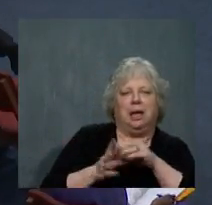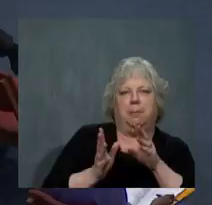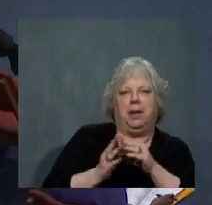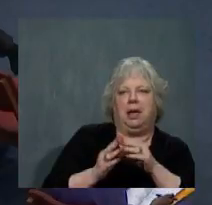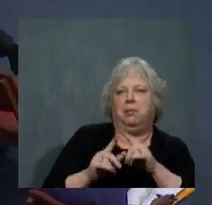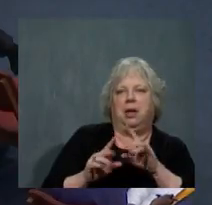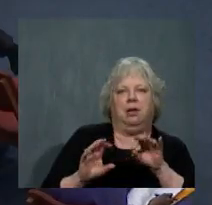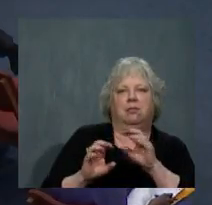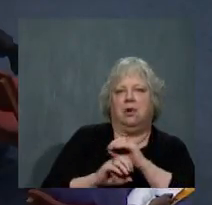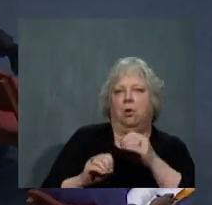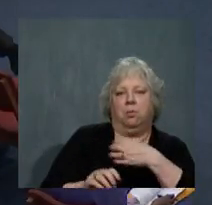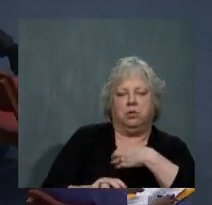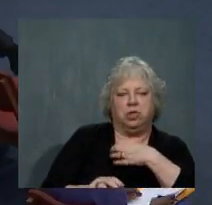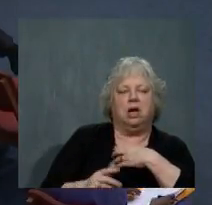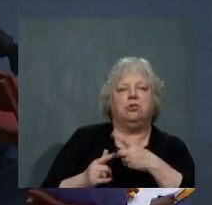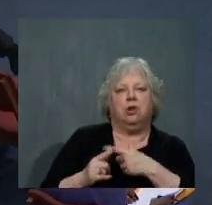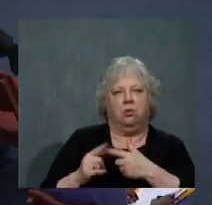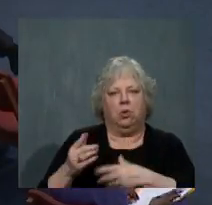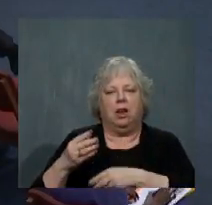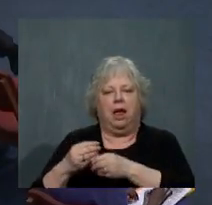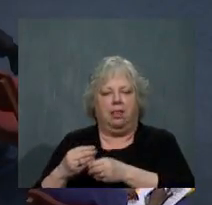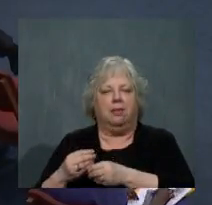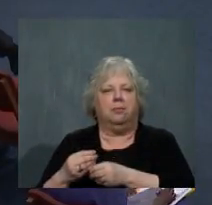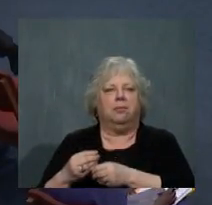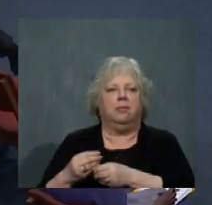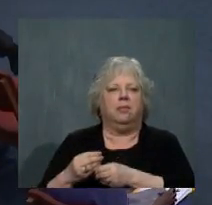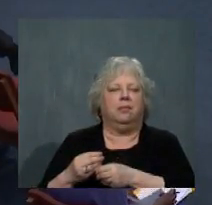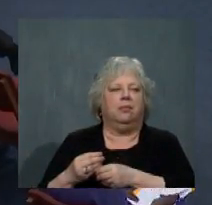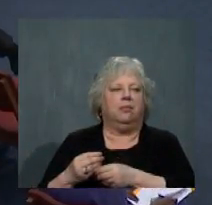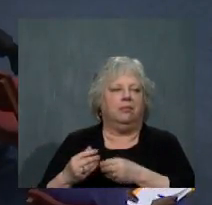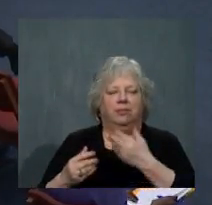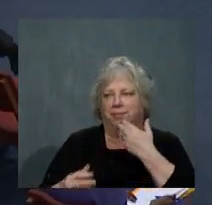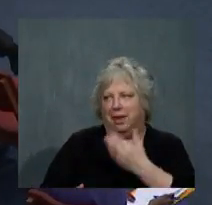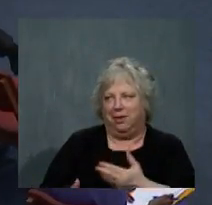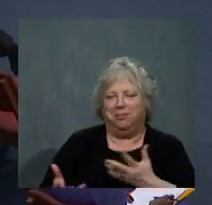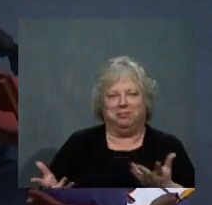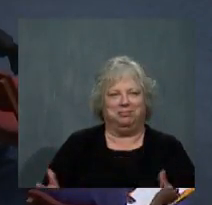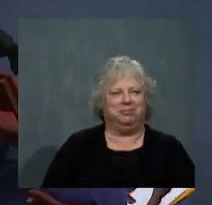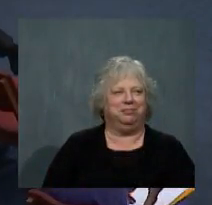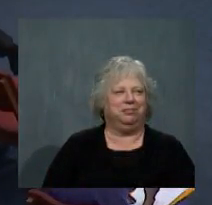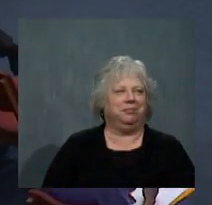there's no objection, we'll go ahead and add them based on your request. Thank you.